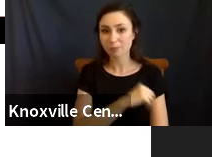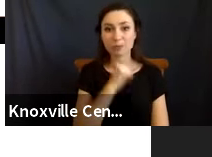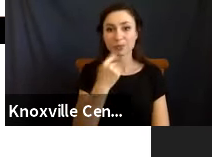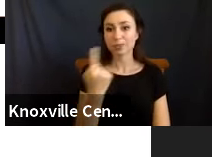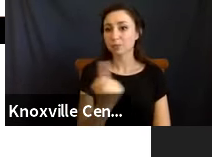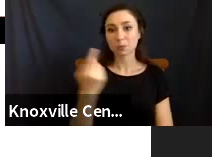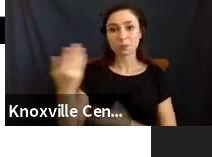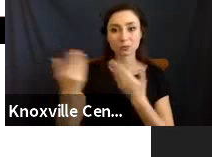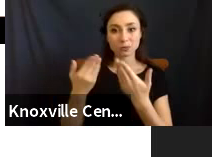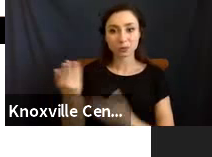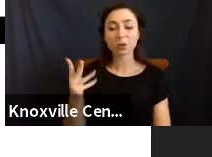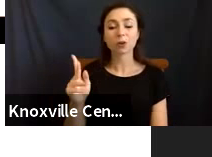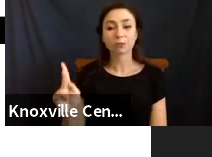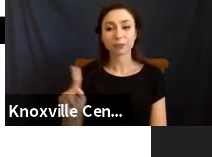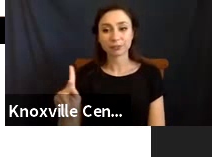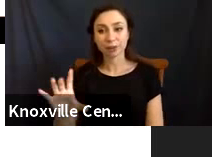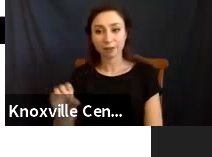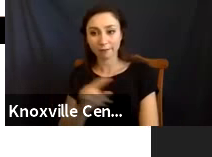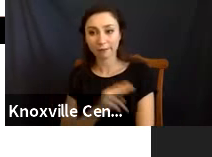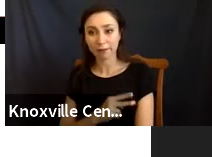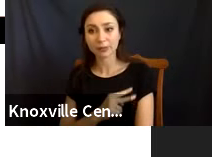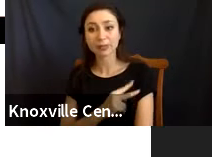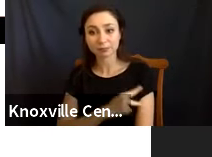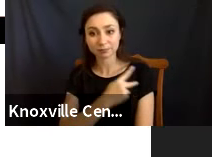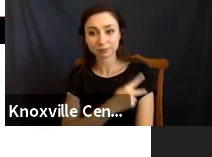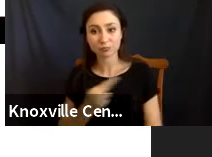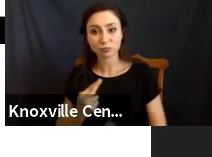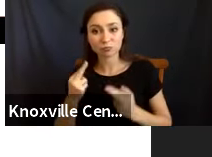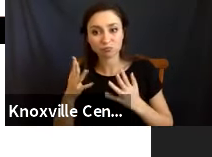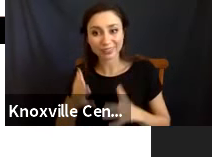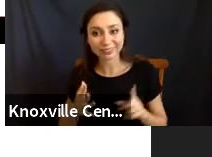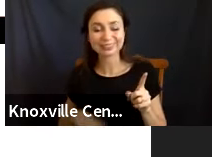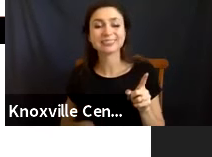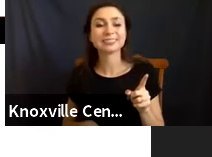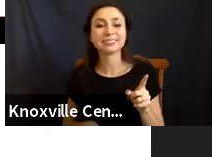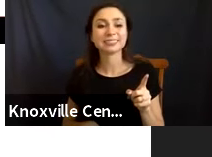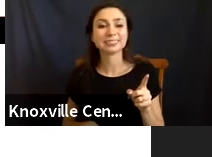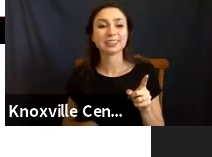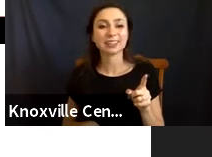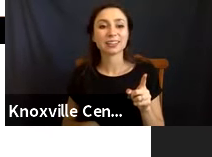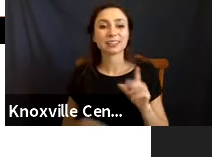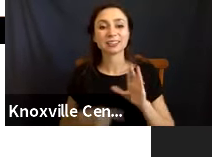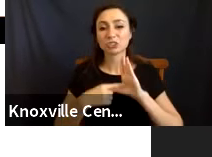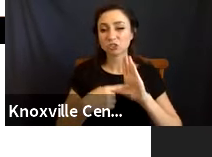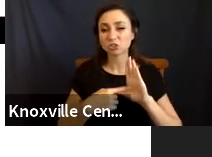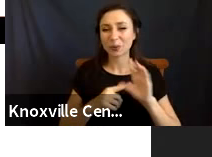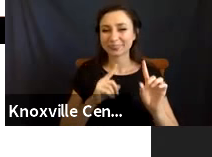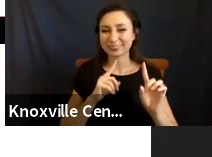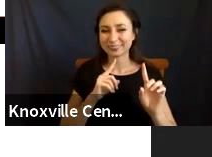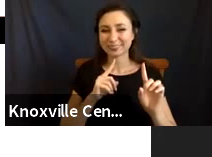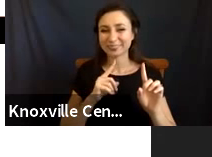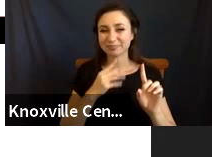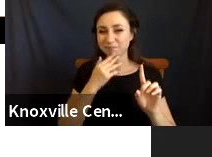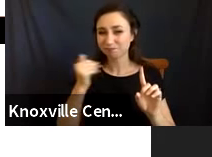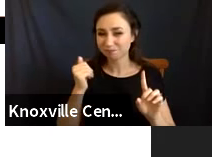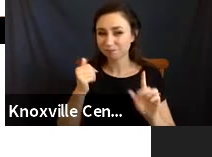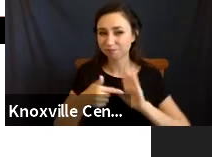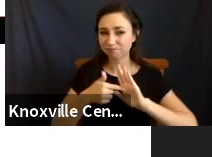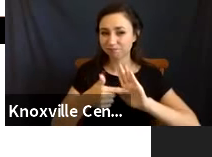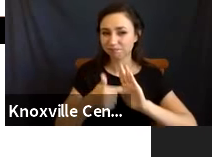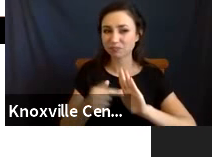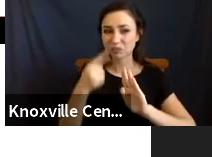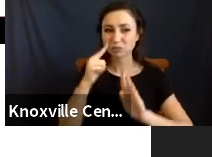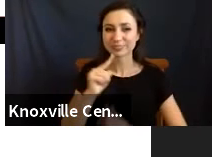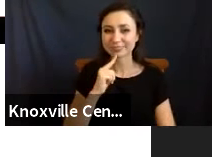health system capacity. It is probably a better indicator of severity than just hospitalizations